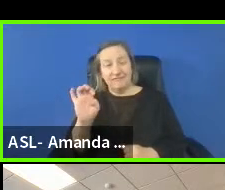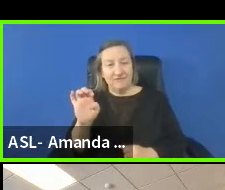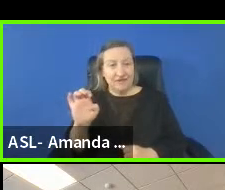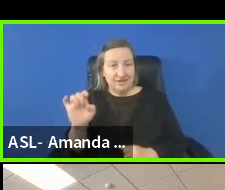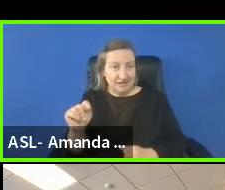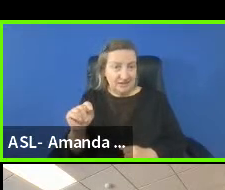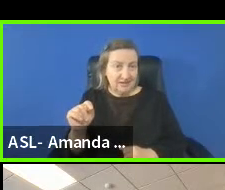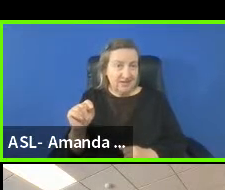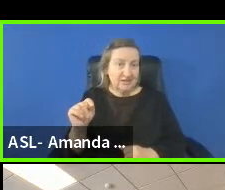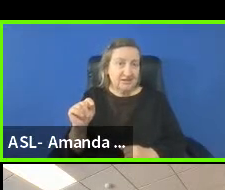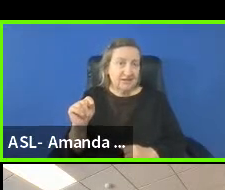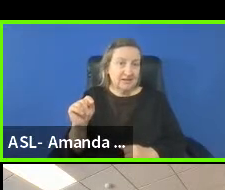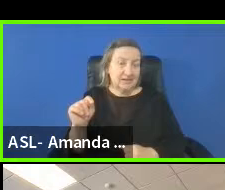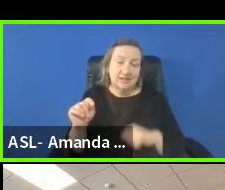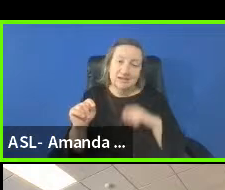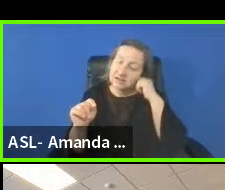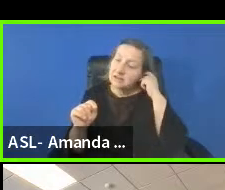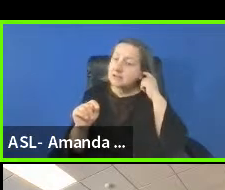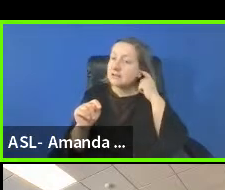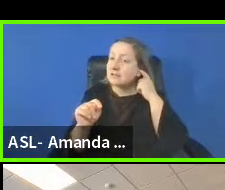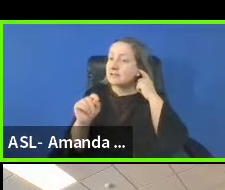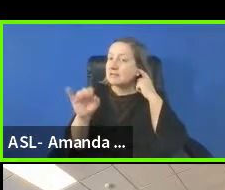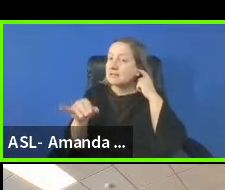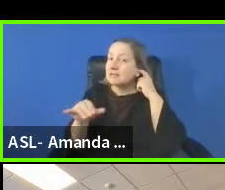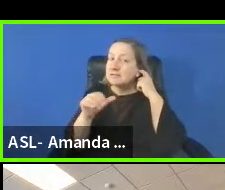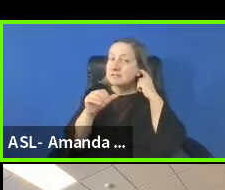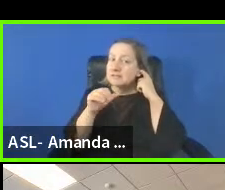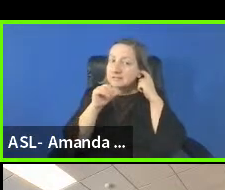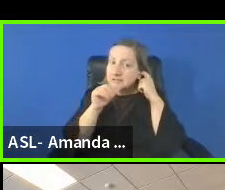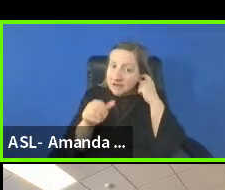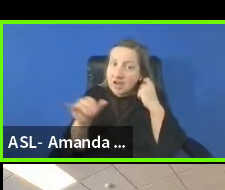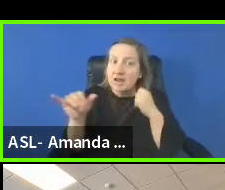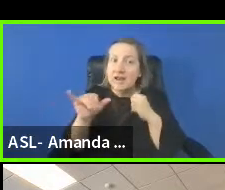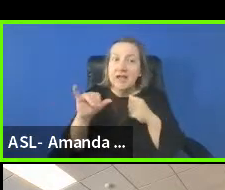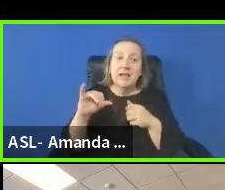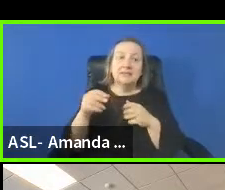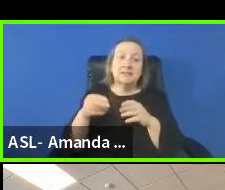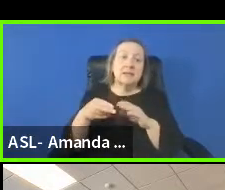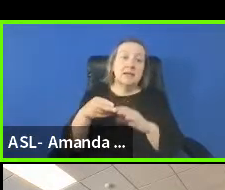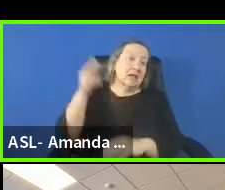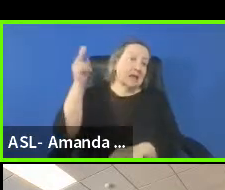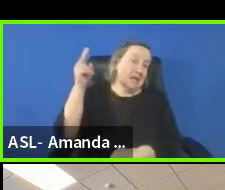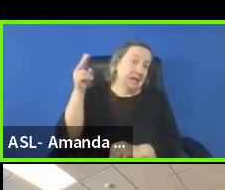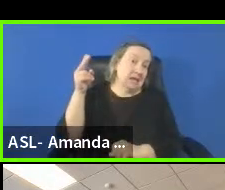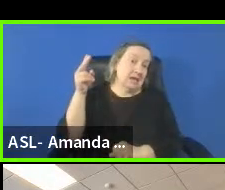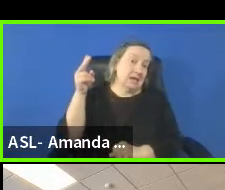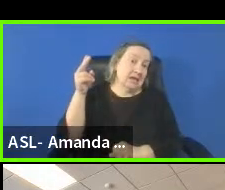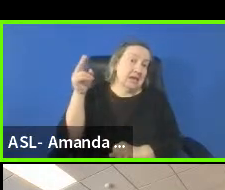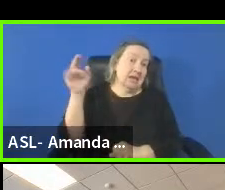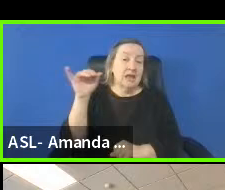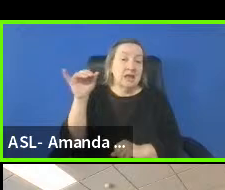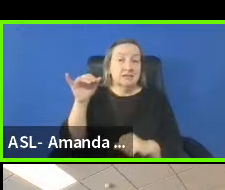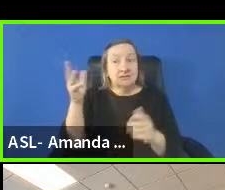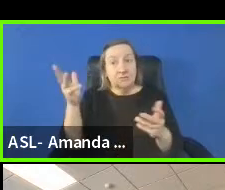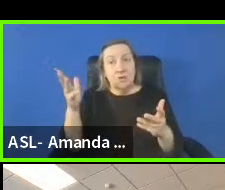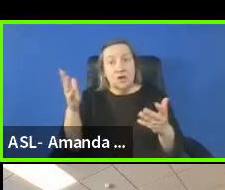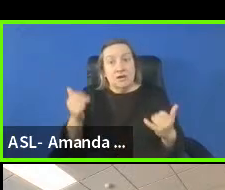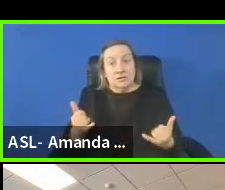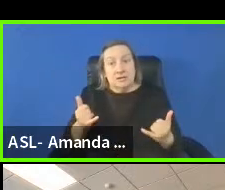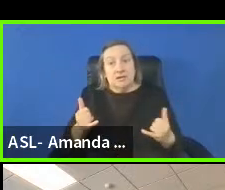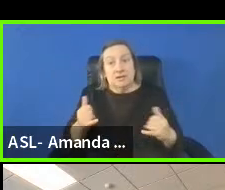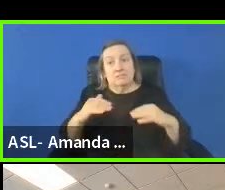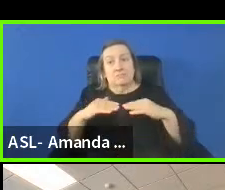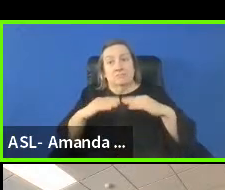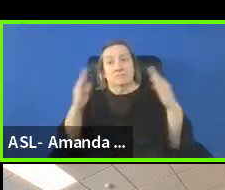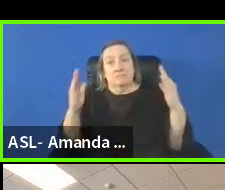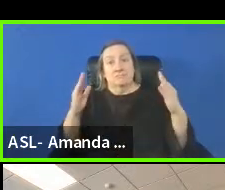So Okay. it is not as high as the potential of the existing lift